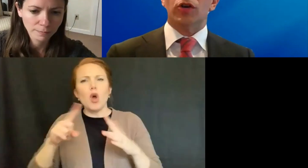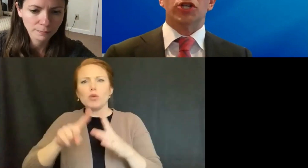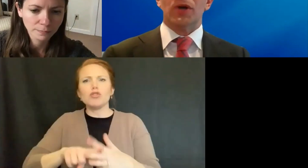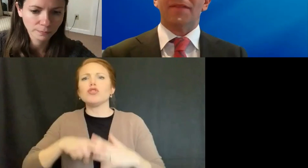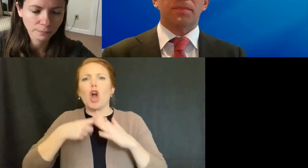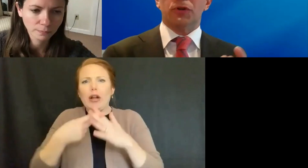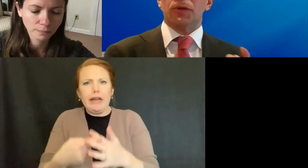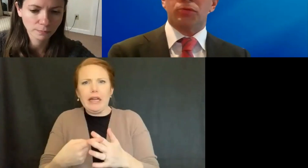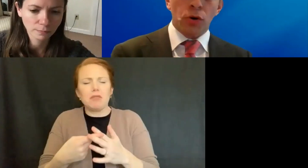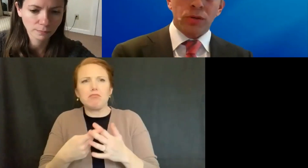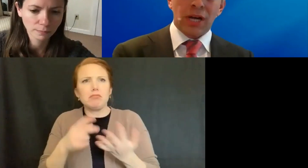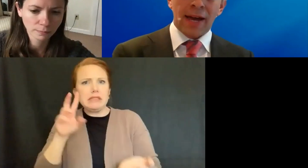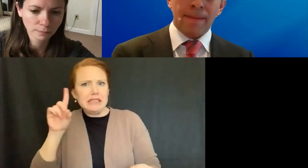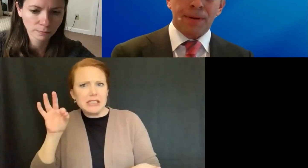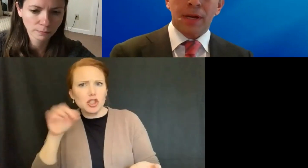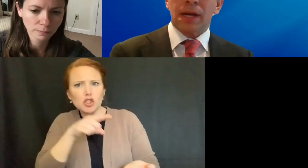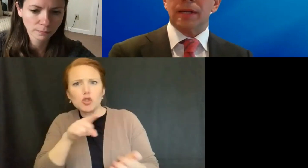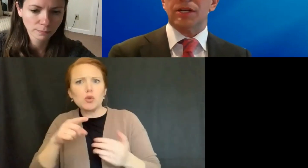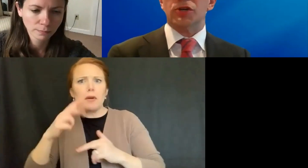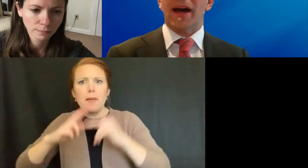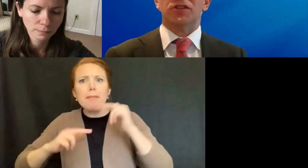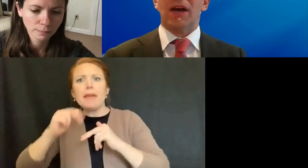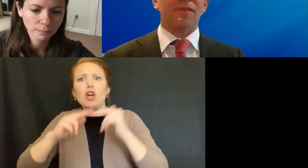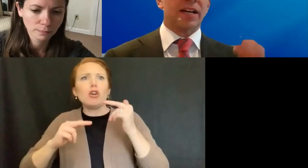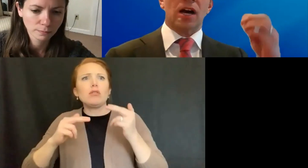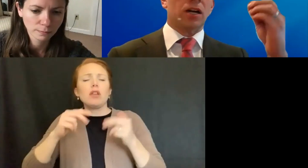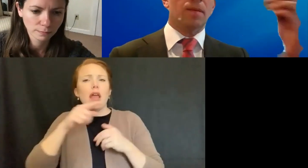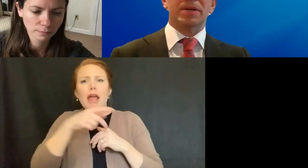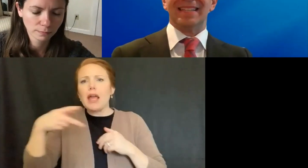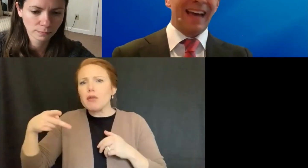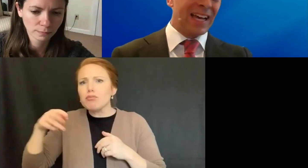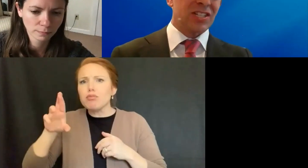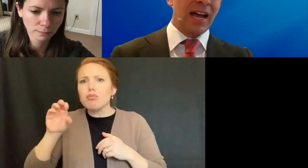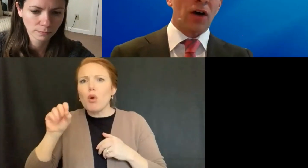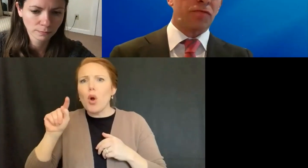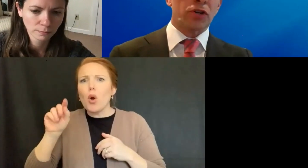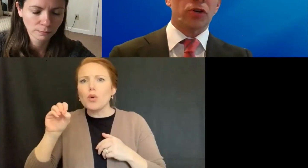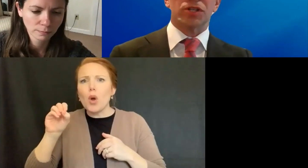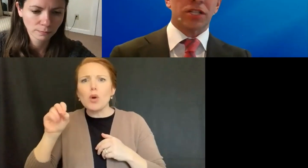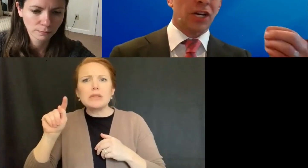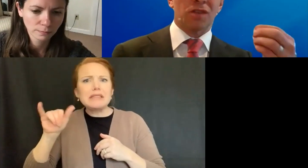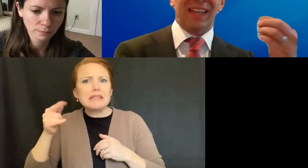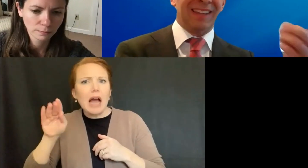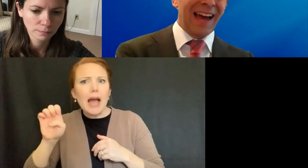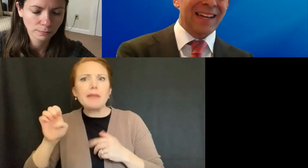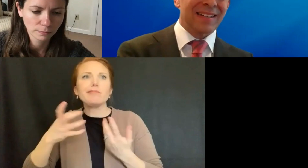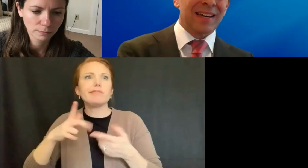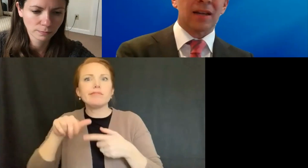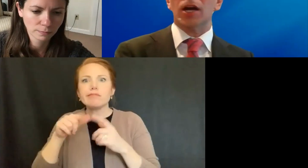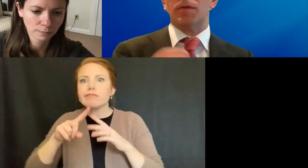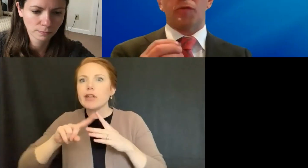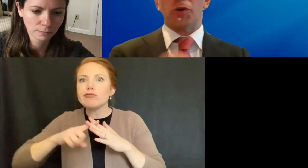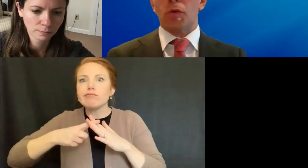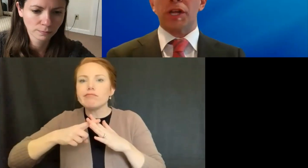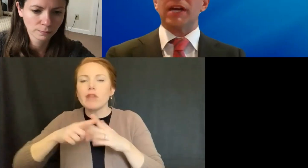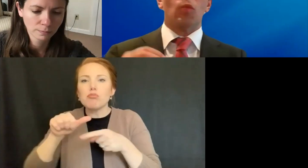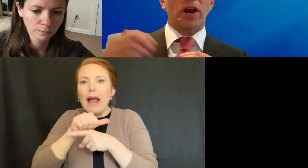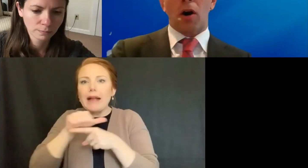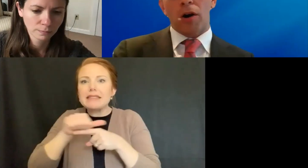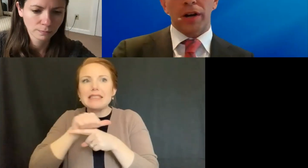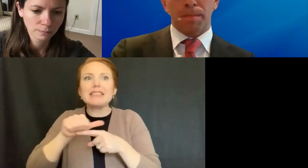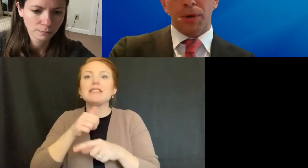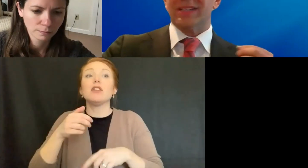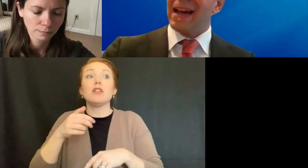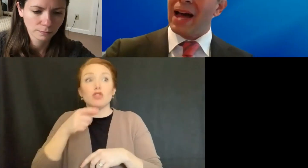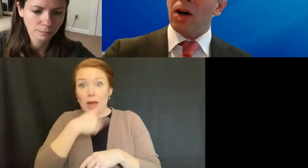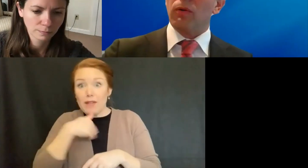all, did you have to build a prototype? Did you have to have like a company test it out for you just to tell you if they liked it before you really